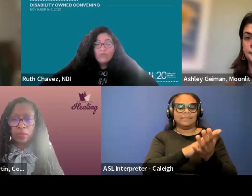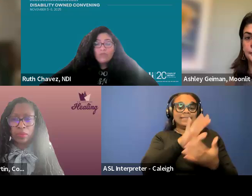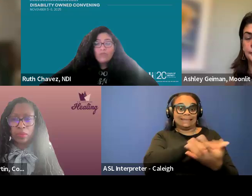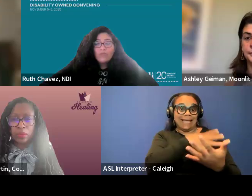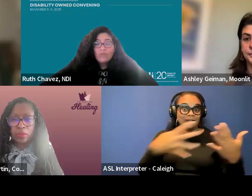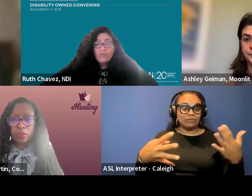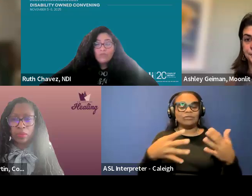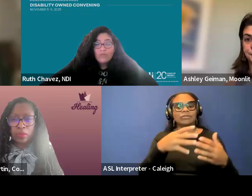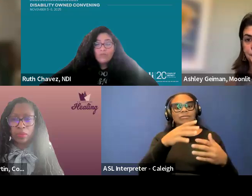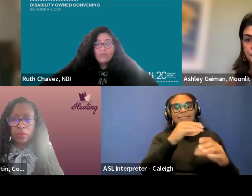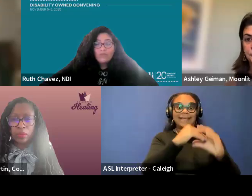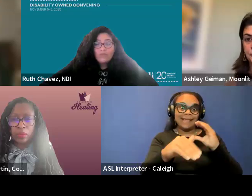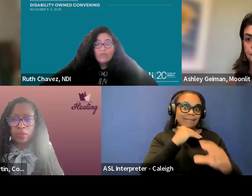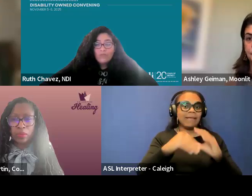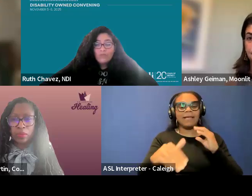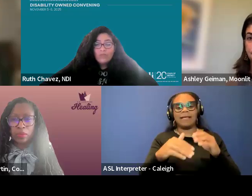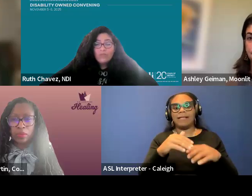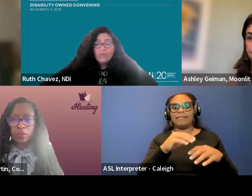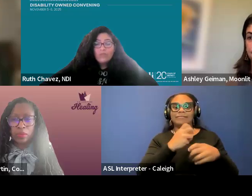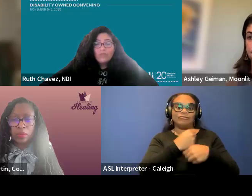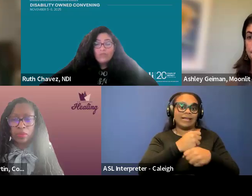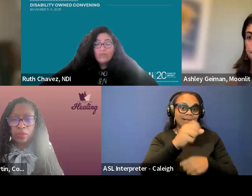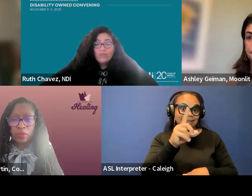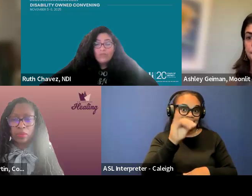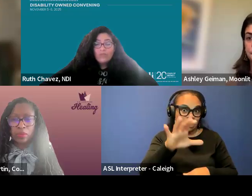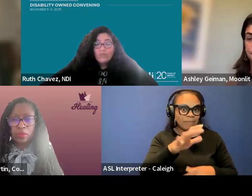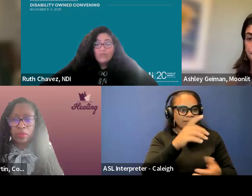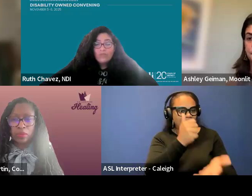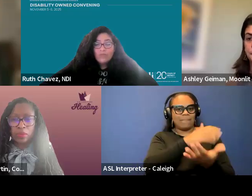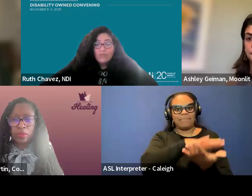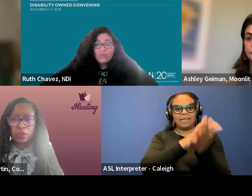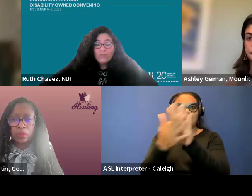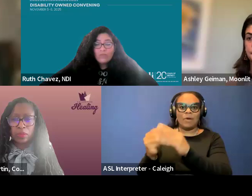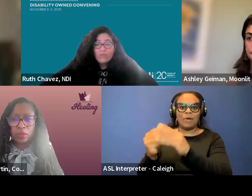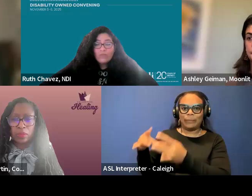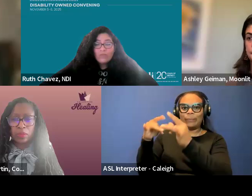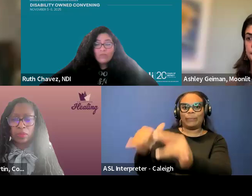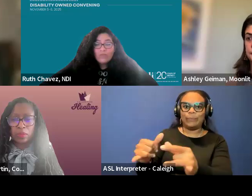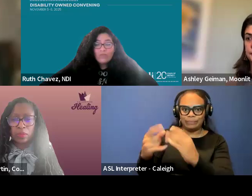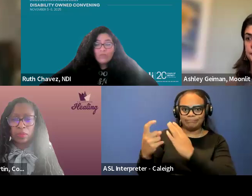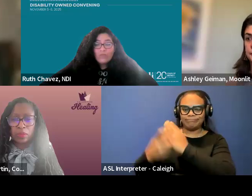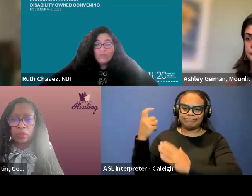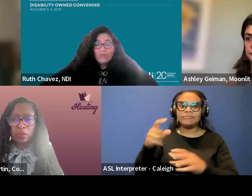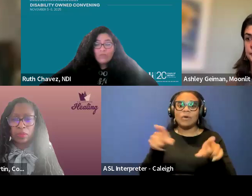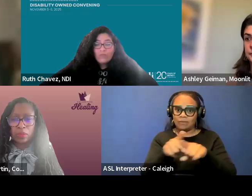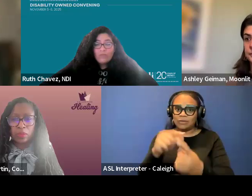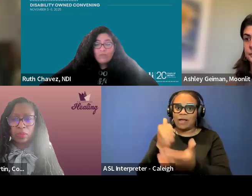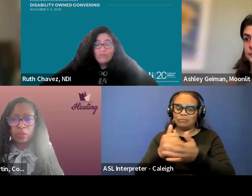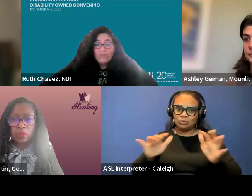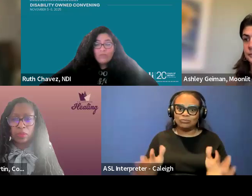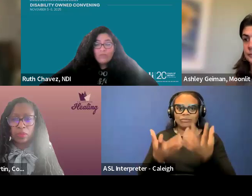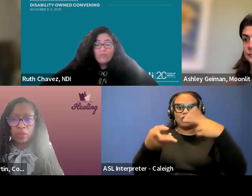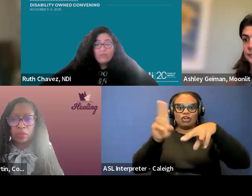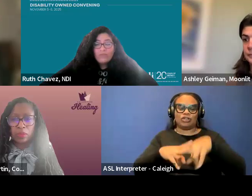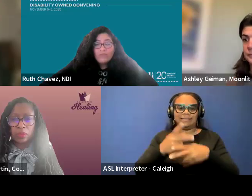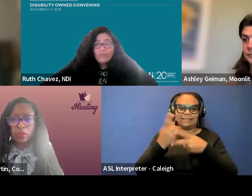schedules, emails, document creations, which also helps to boost productivity and growth. So it's really,